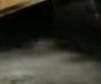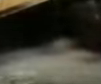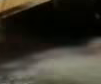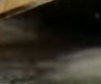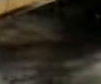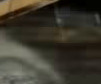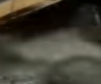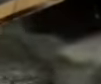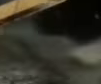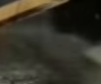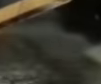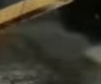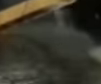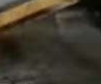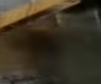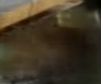KTN.